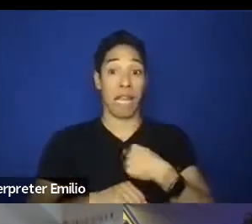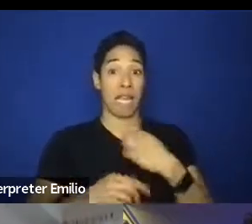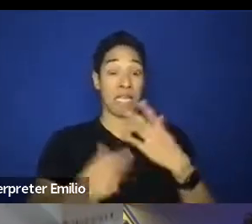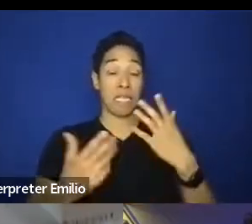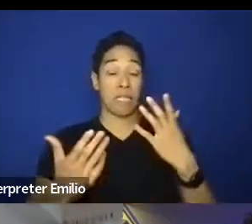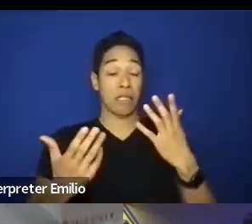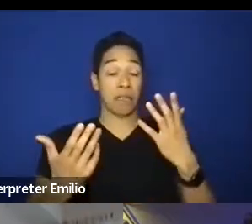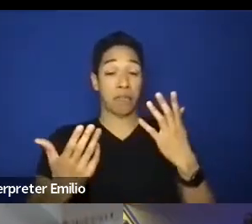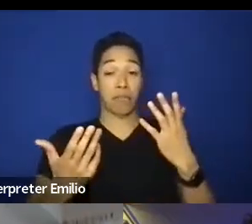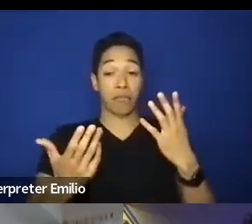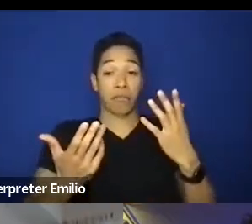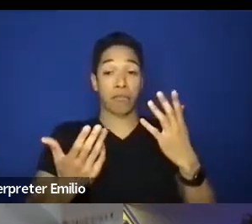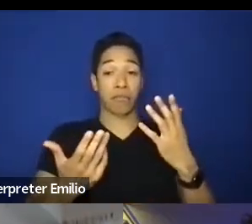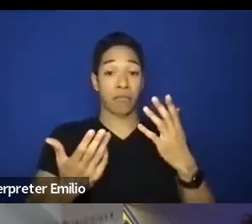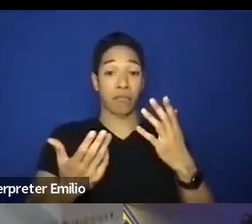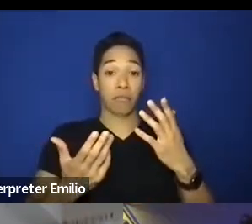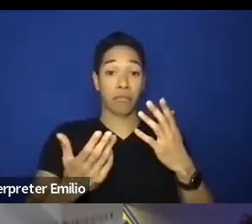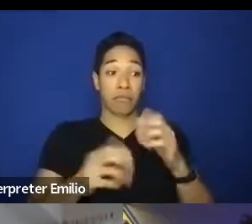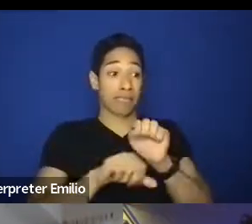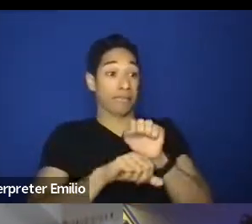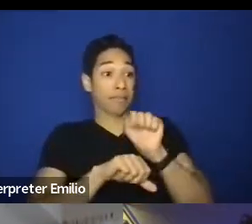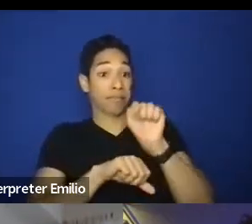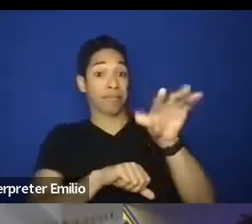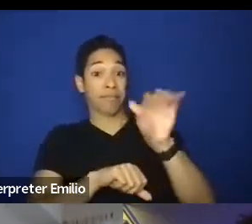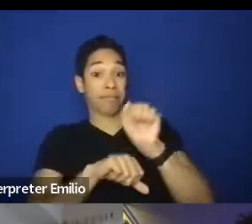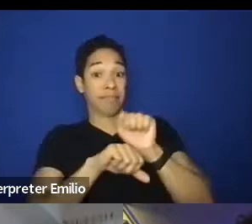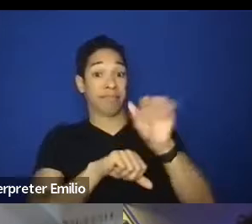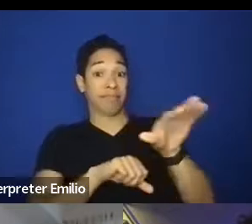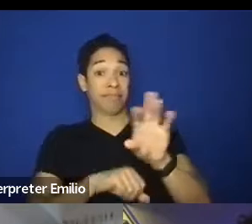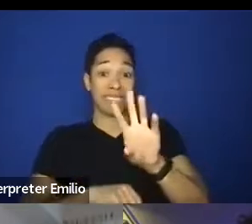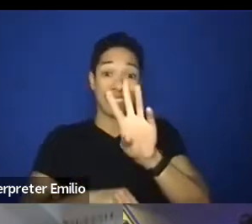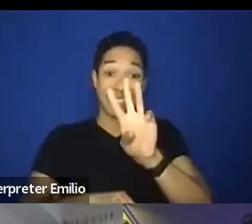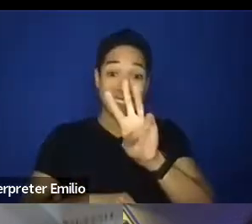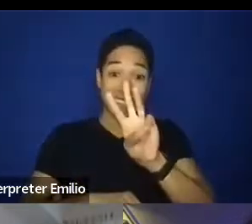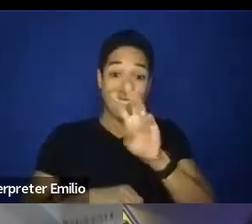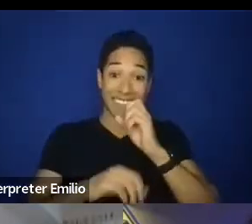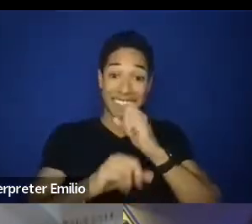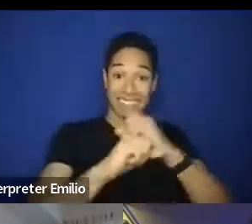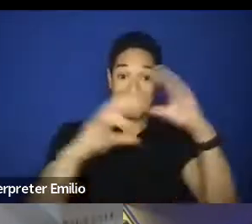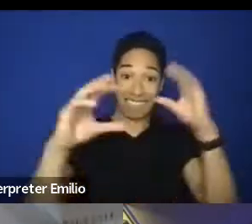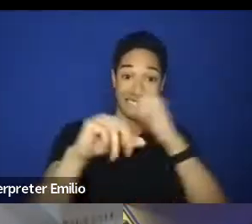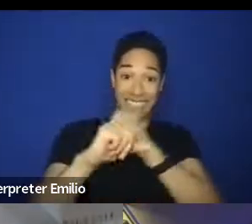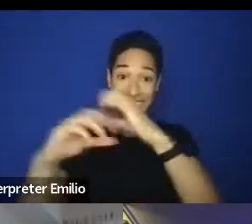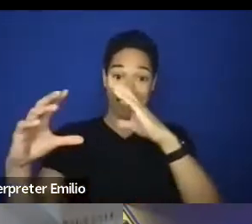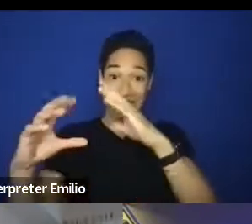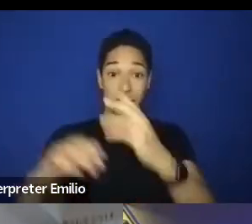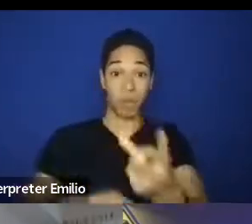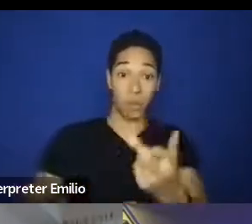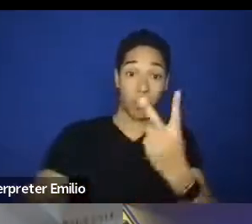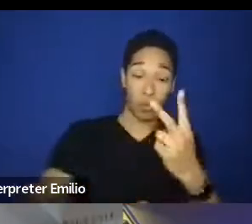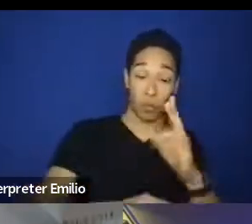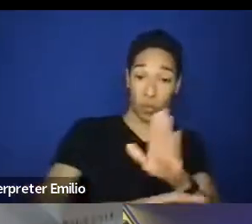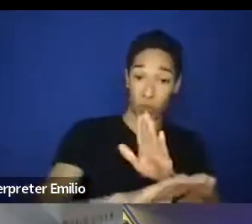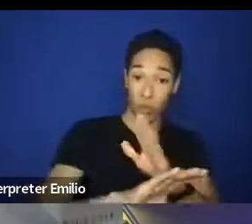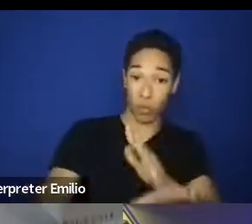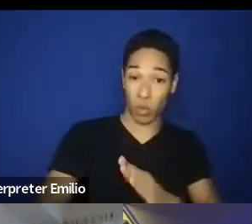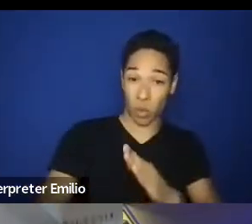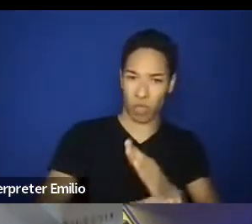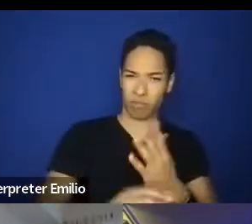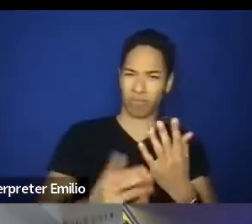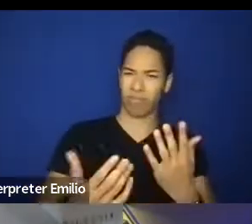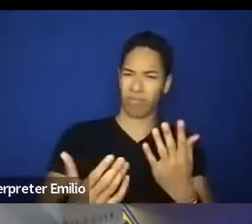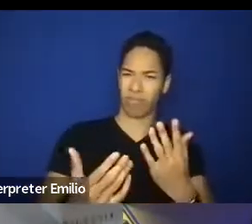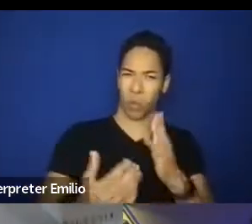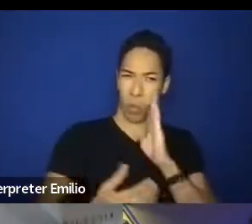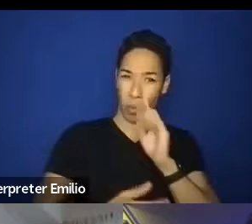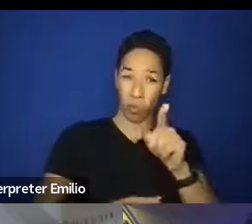6 scenes in 2 songs, are you actually going to watch all of them? Do you need all of this material?